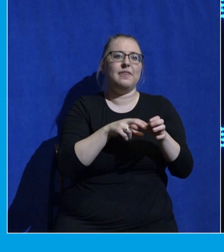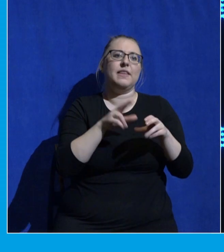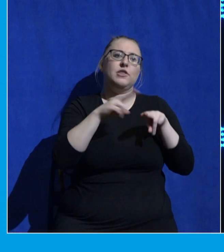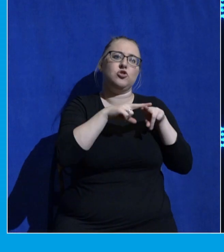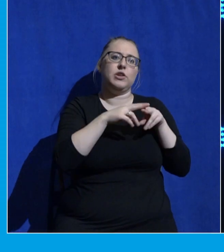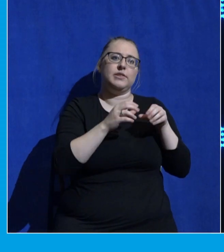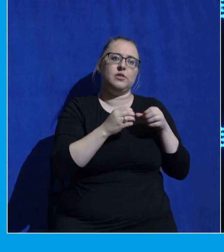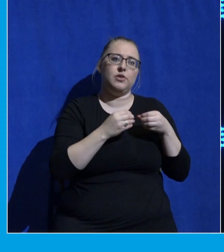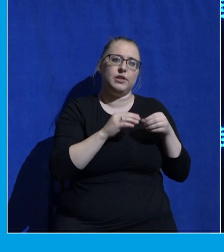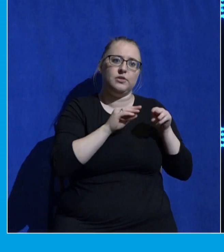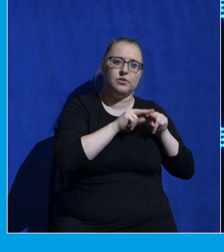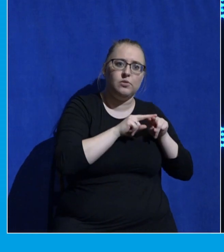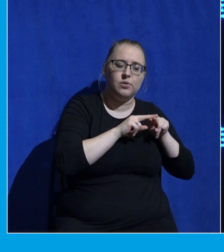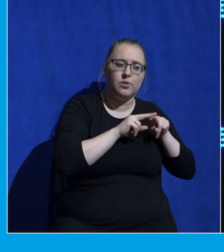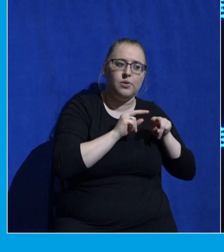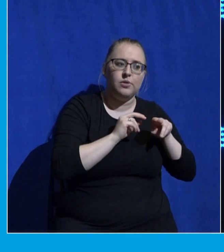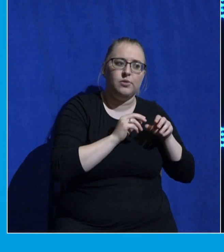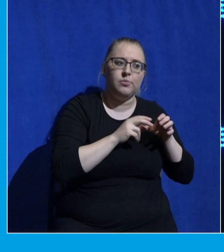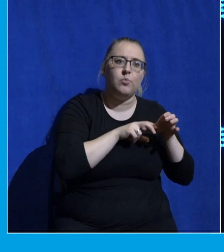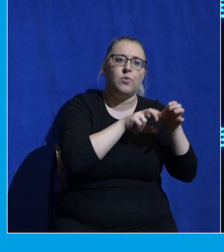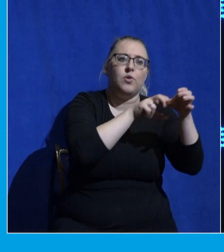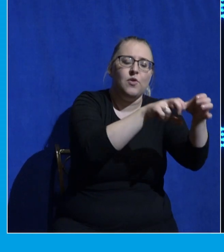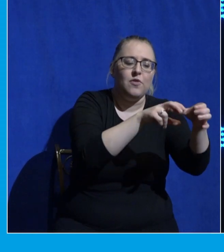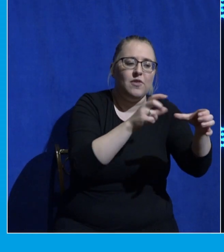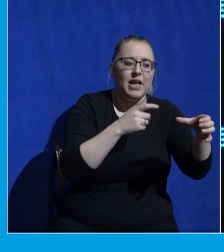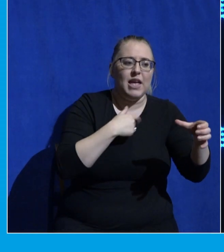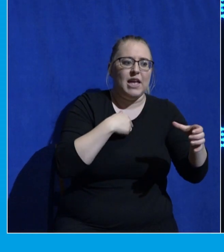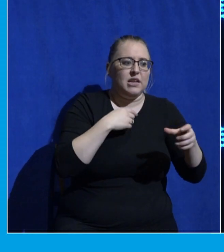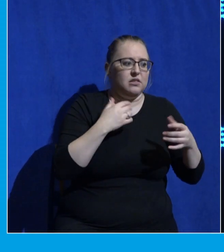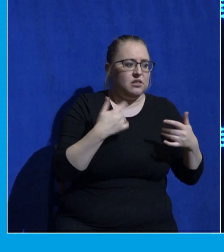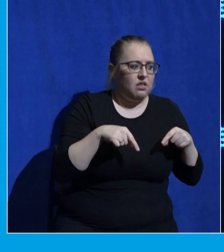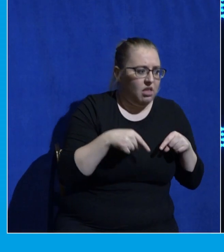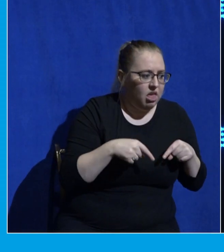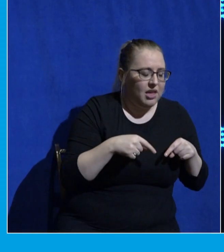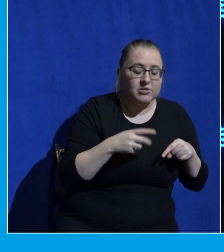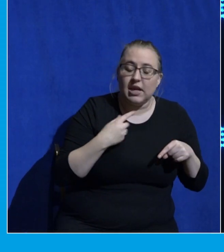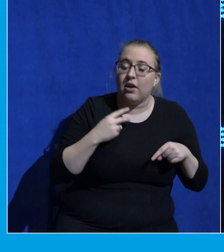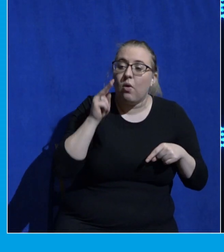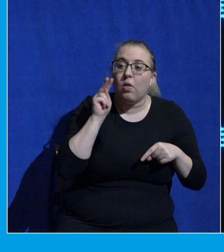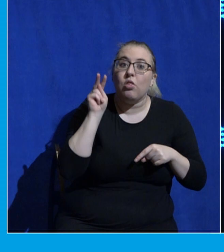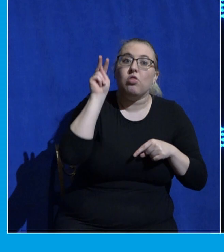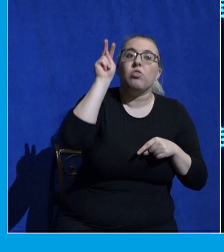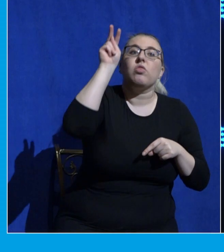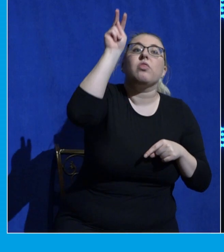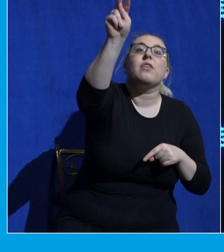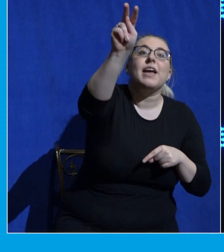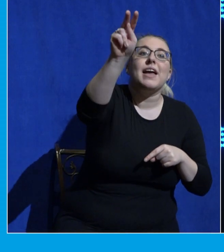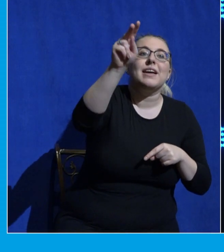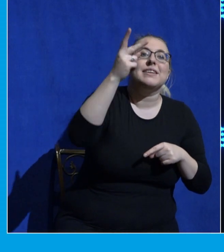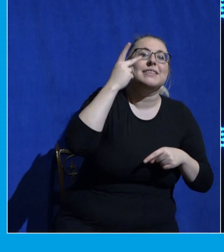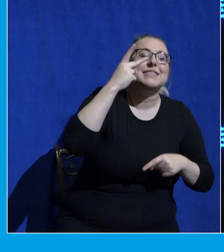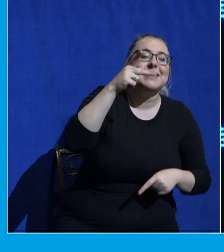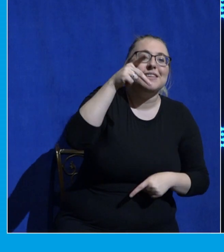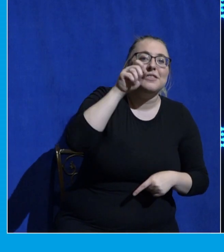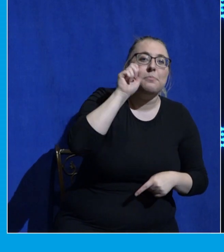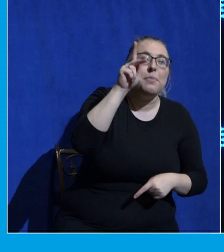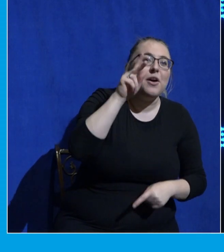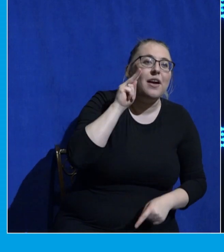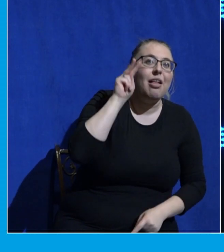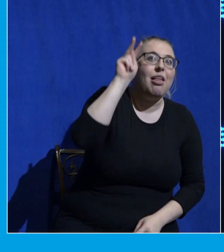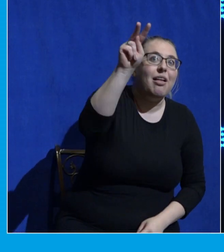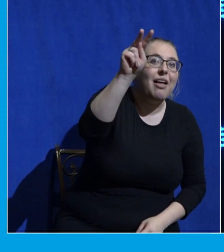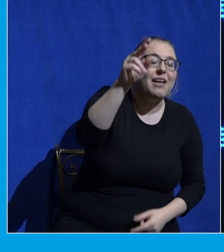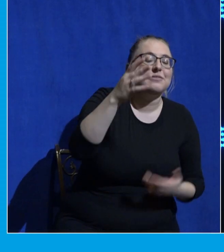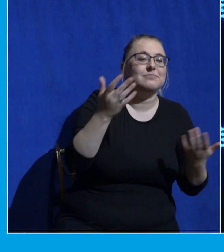park." And then he'd look at it ahead, and then he'd calm down a little bit. You see, what my son needed was a companion on